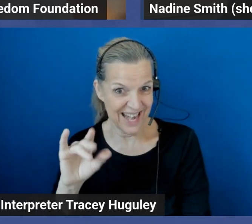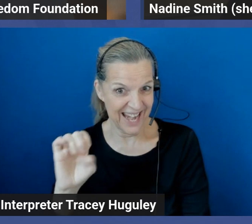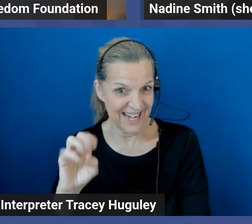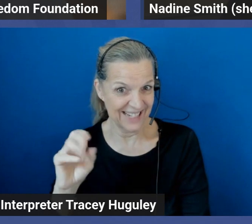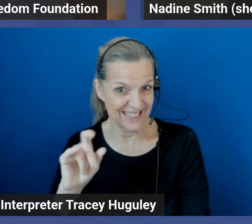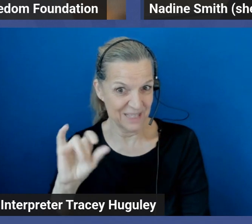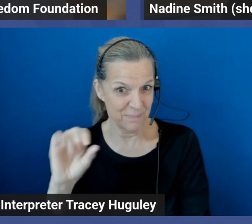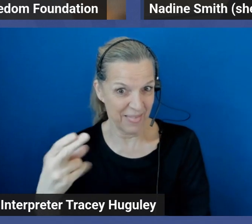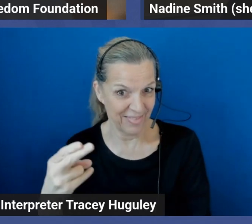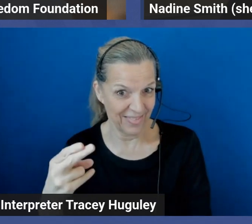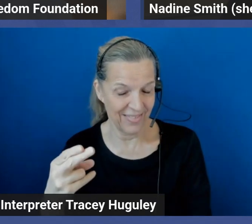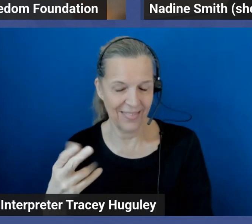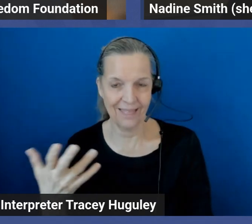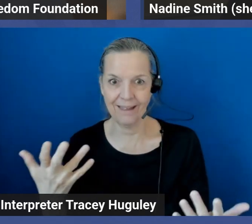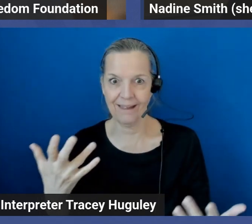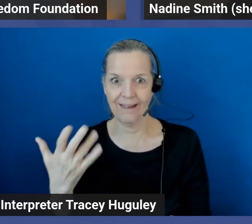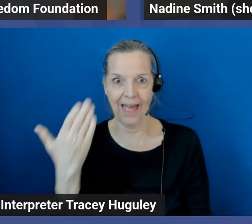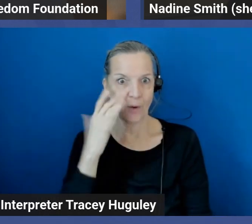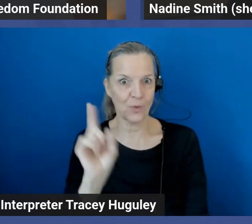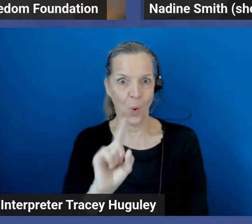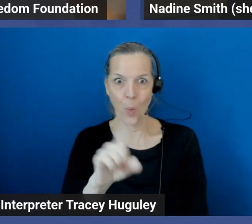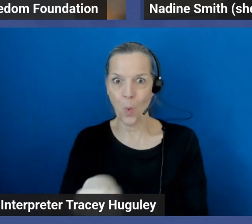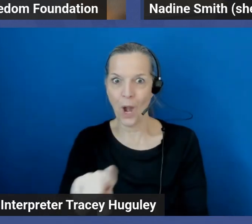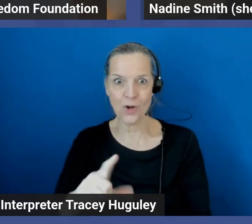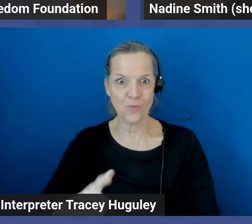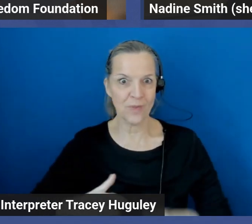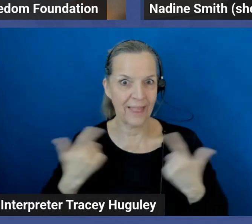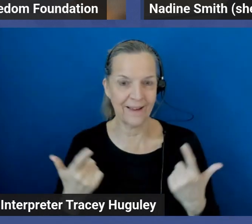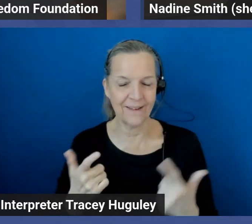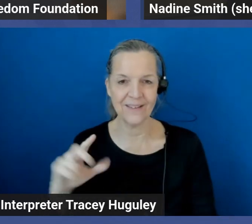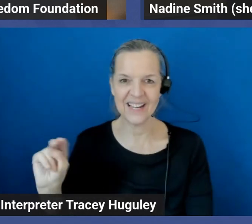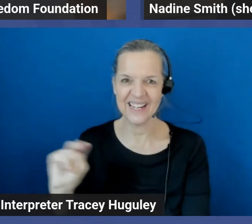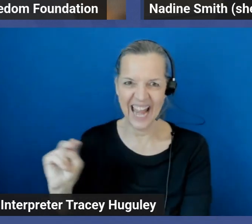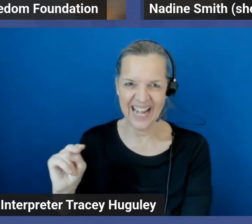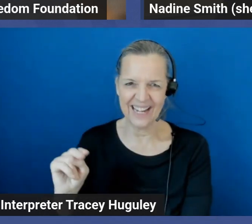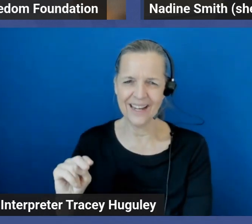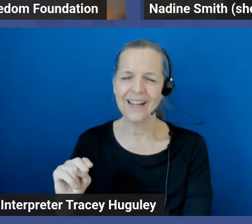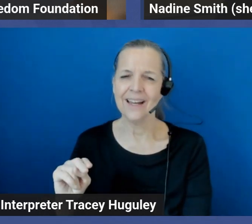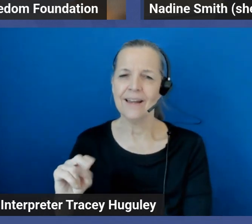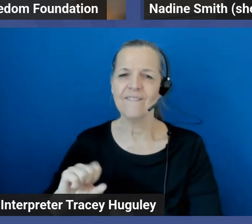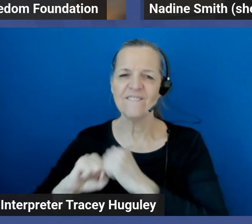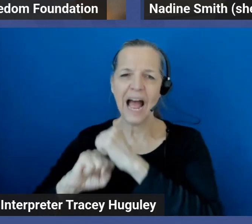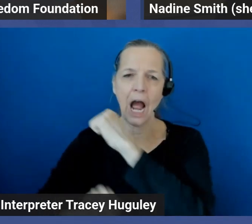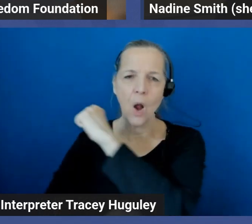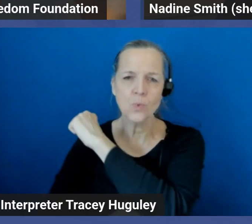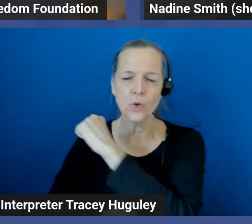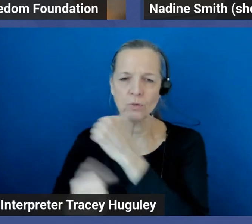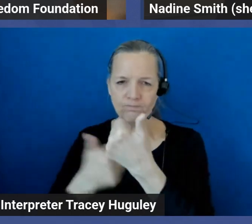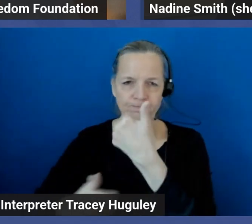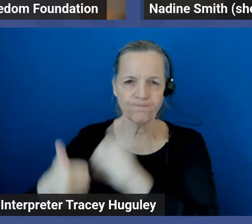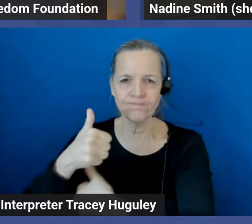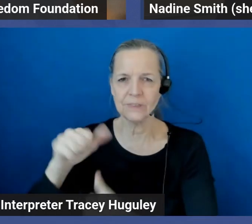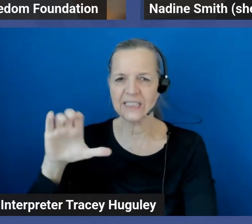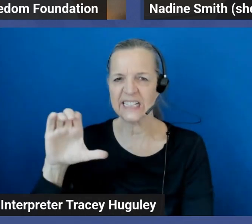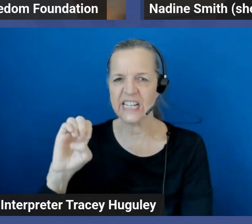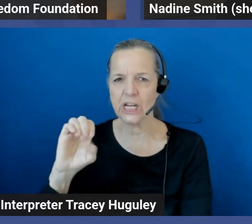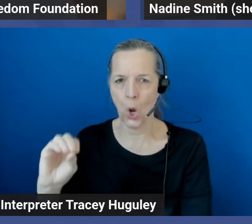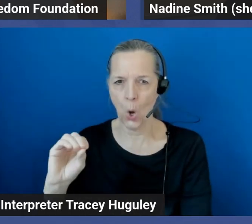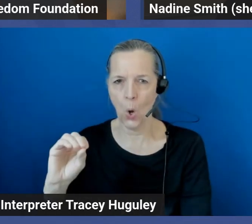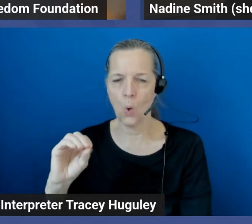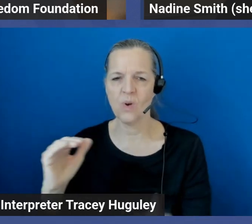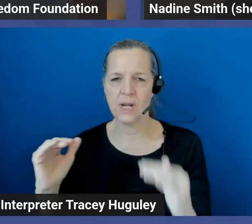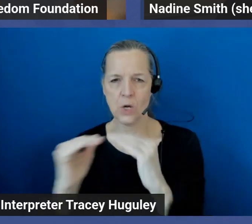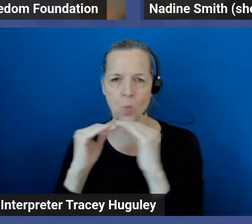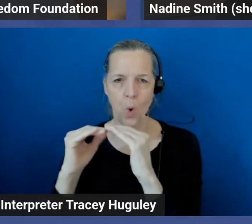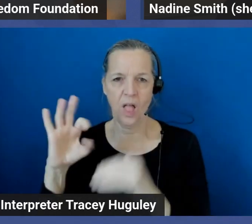I, I don't know where you live, because Nadine is the co-founder and CEO of Equality Florida, which